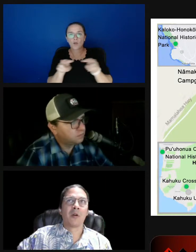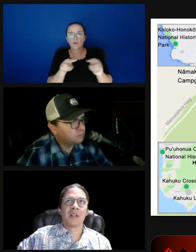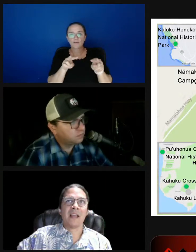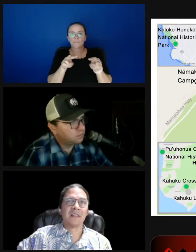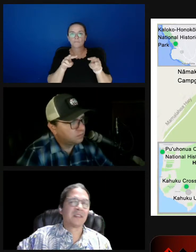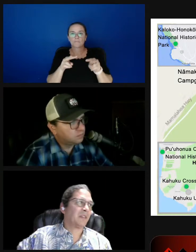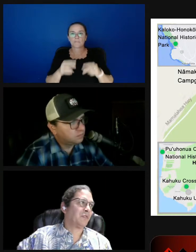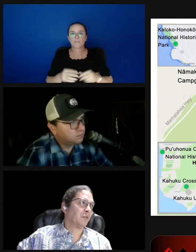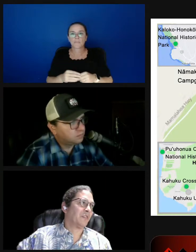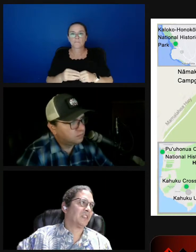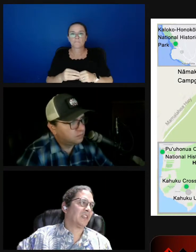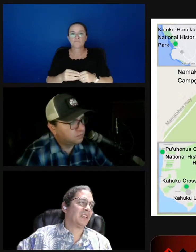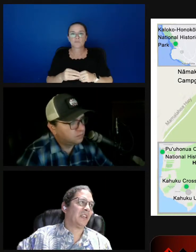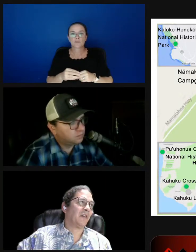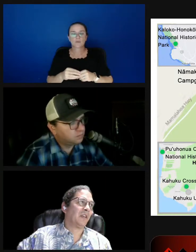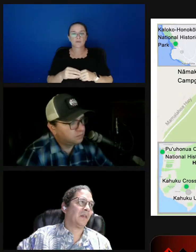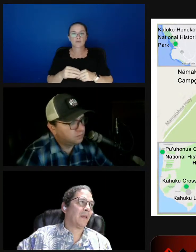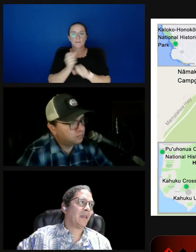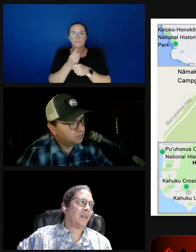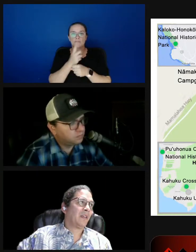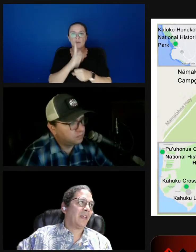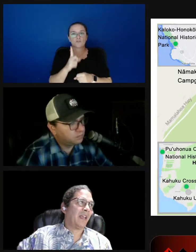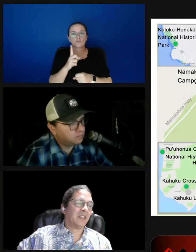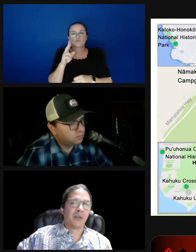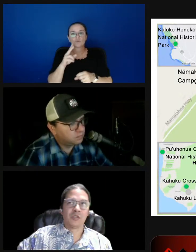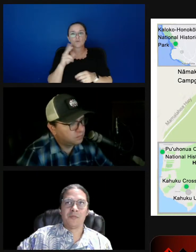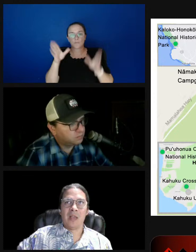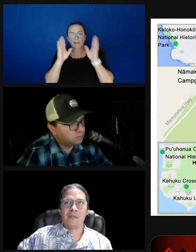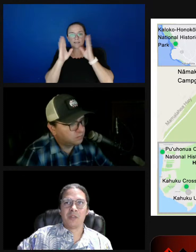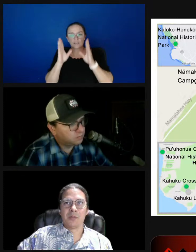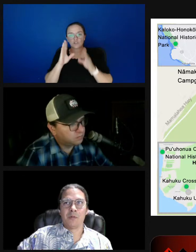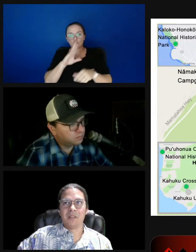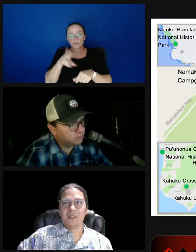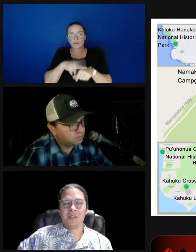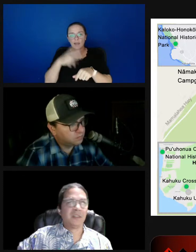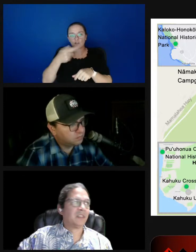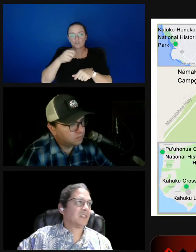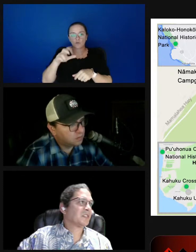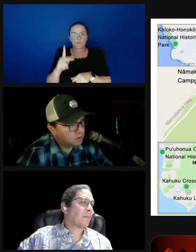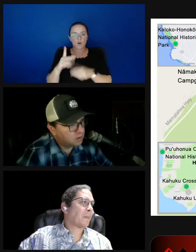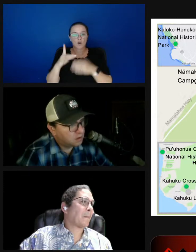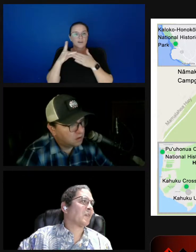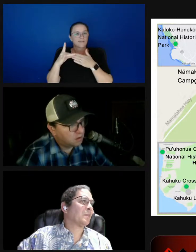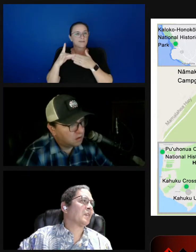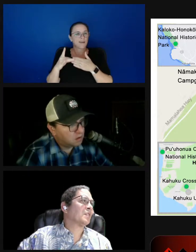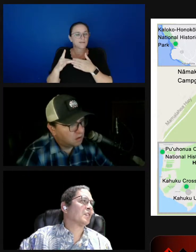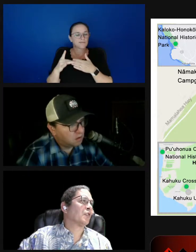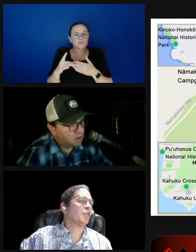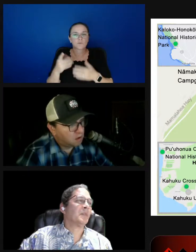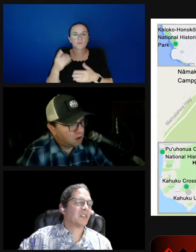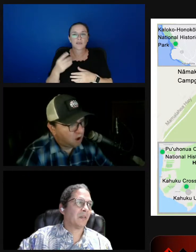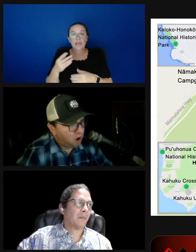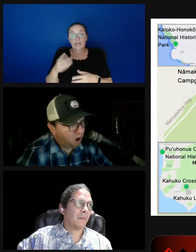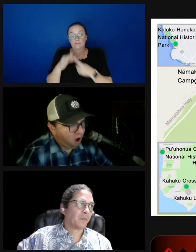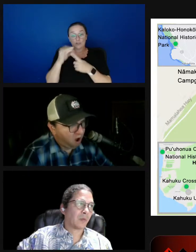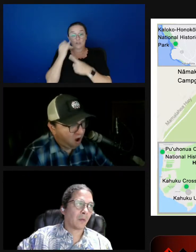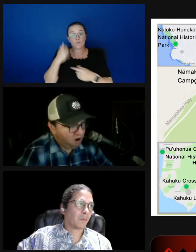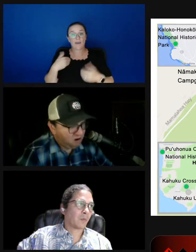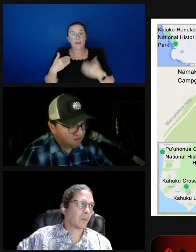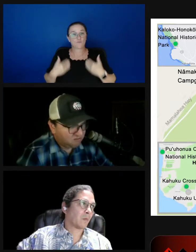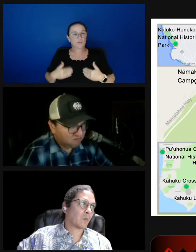national park guidance if you are visiting any area, and especially if you have respiratory sensitivities. right? Because there could be